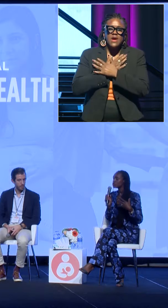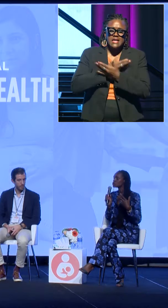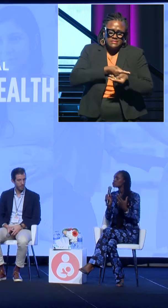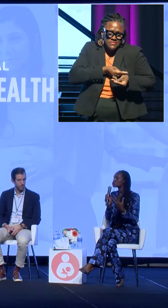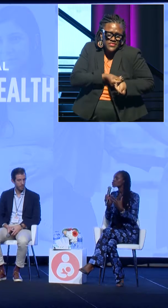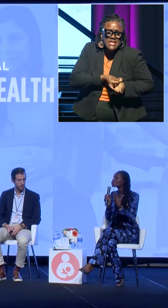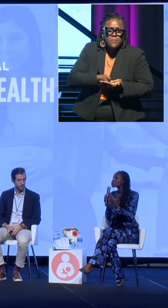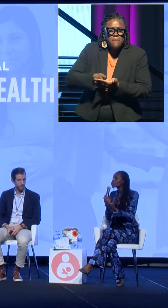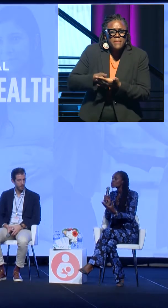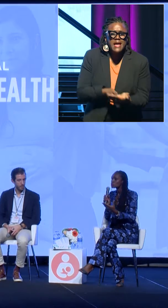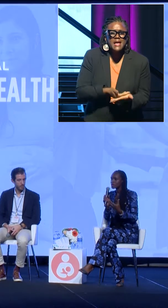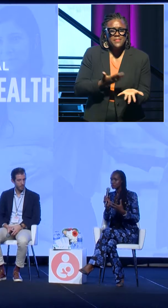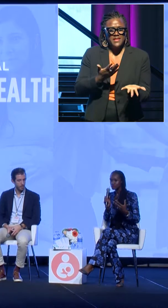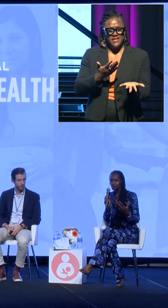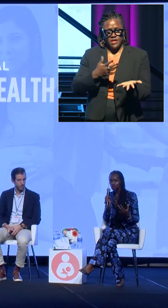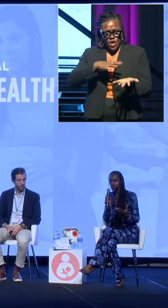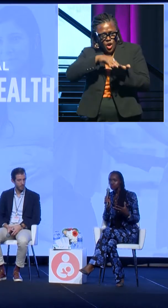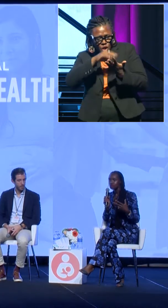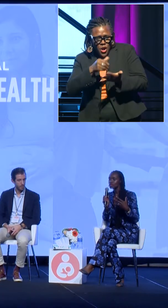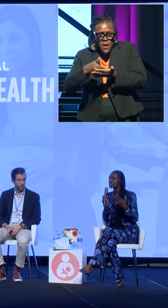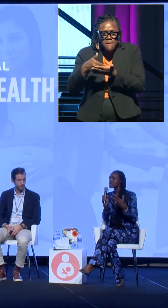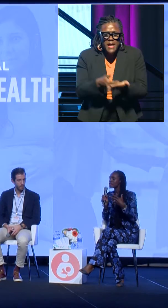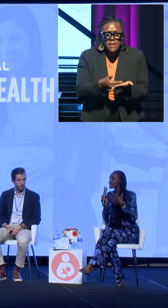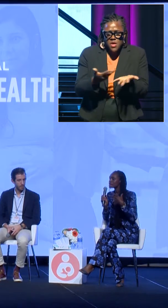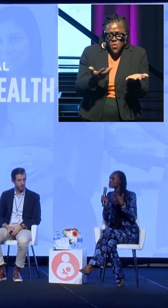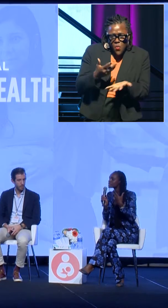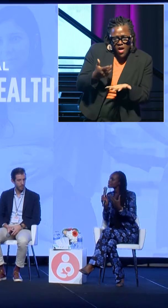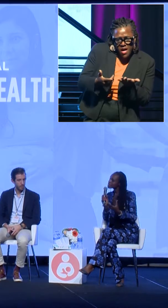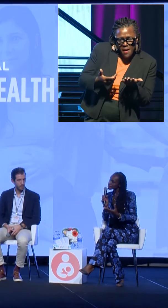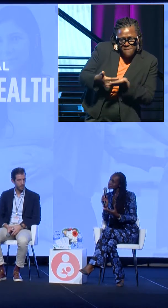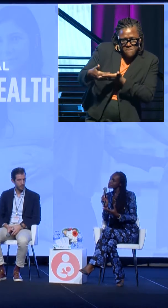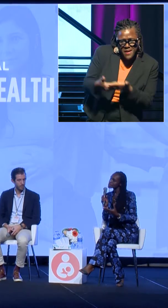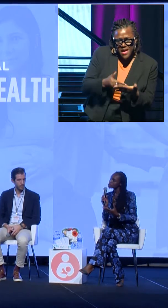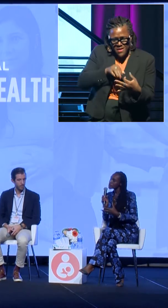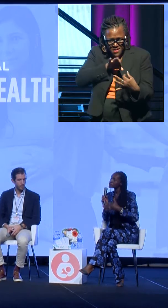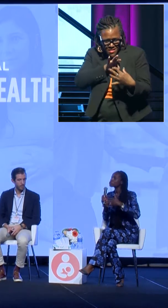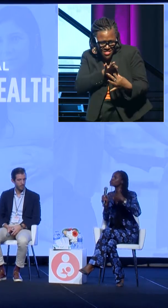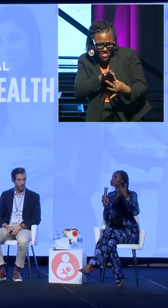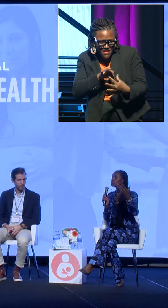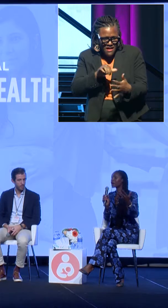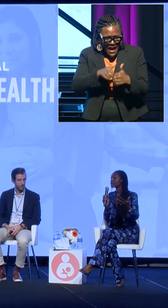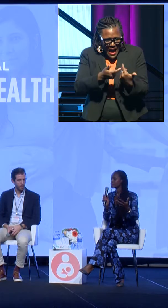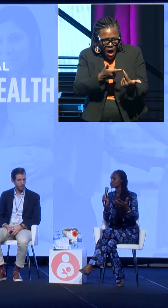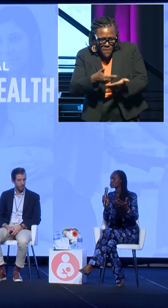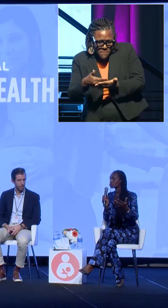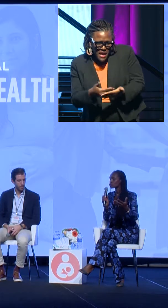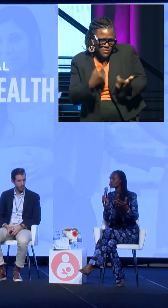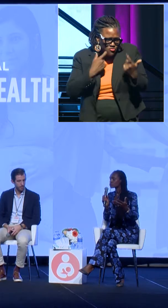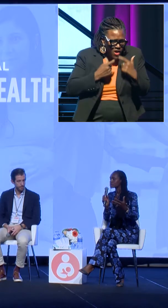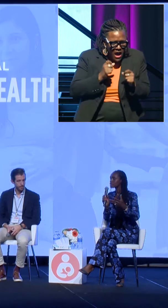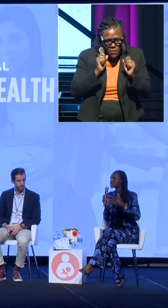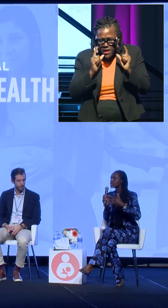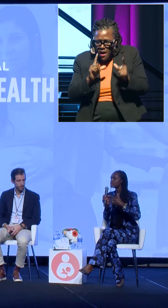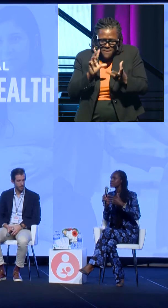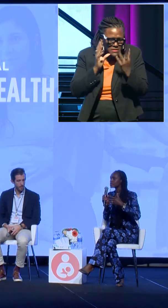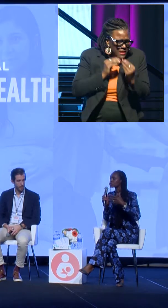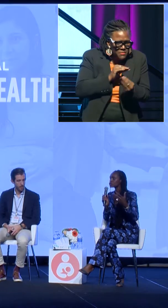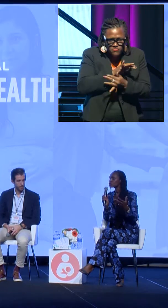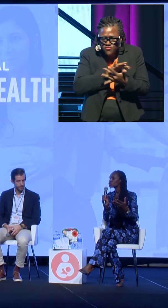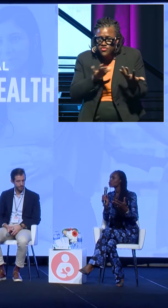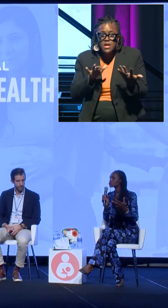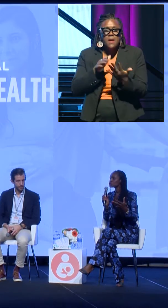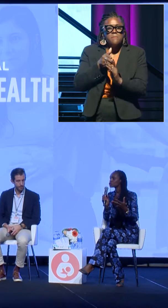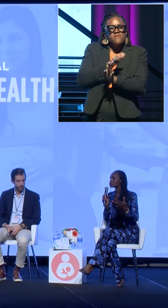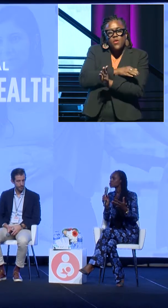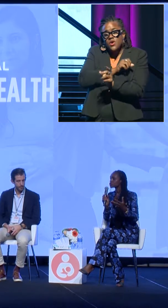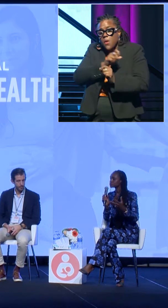baby, to learn your baby's cues and be connected right before you go back into the workforce is